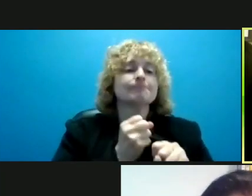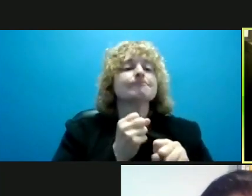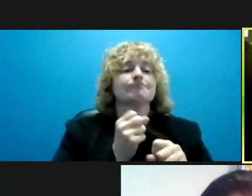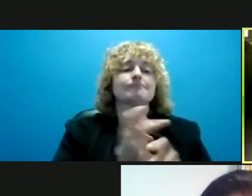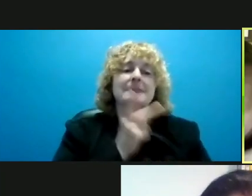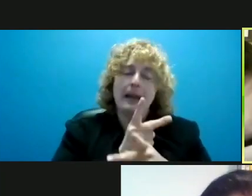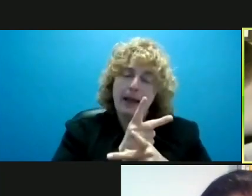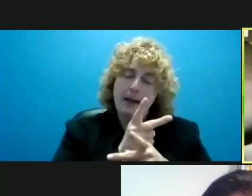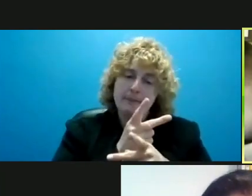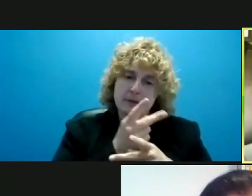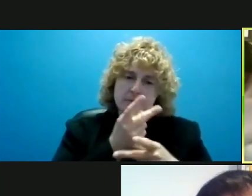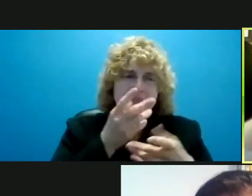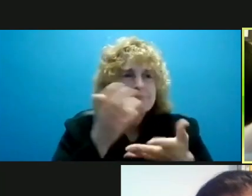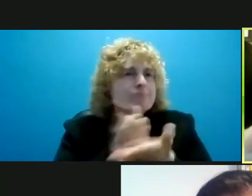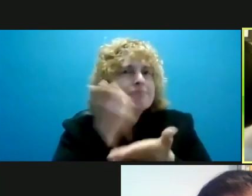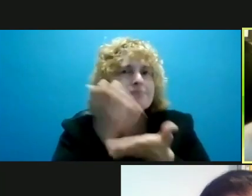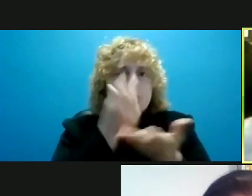informed. We'll see you all later.